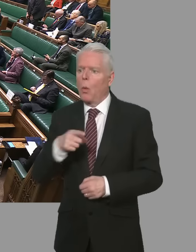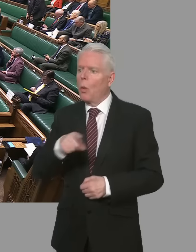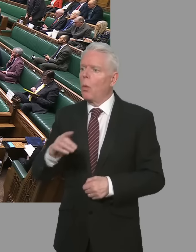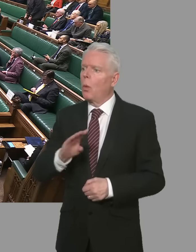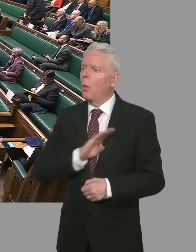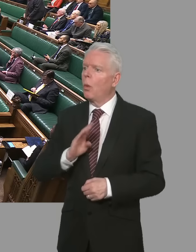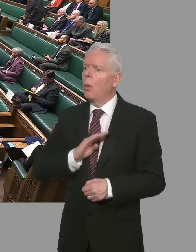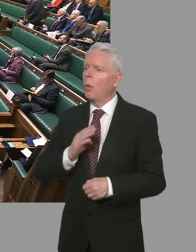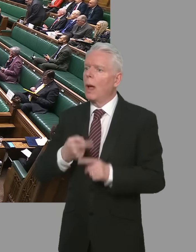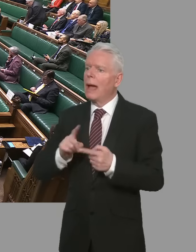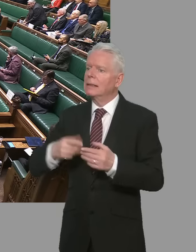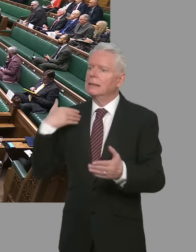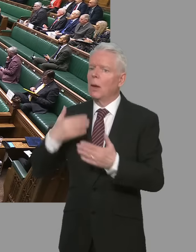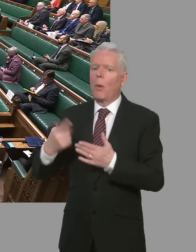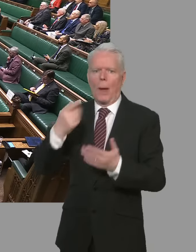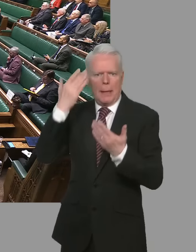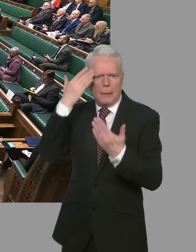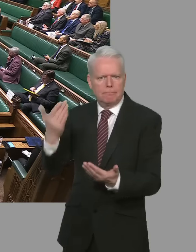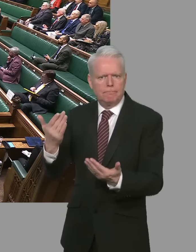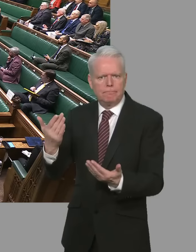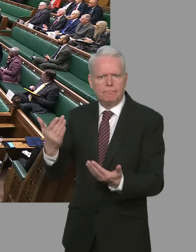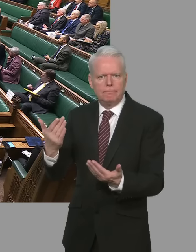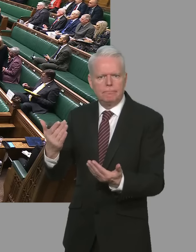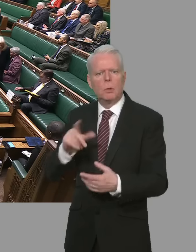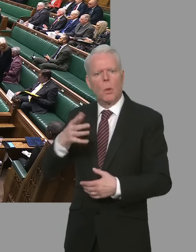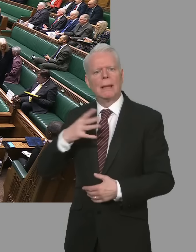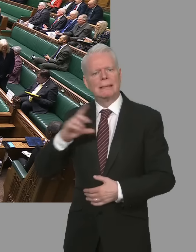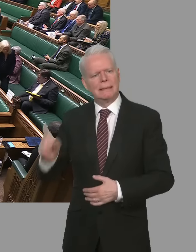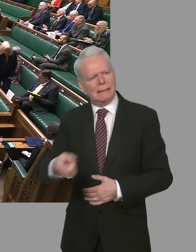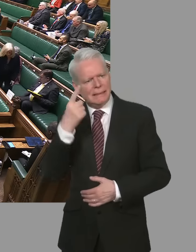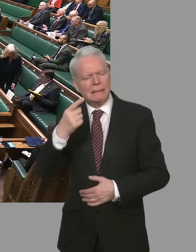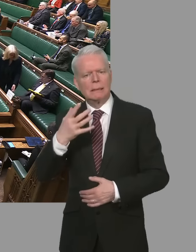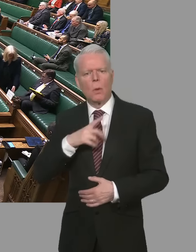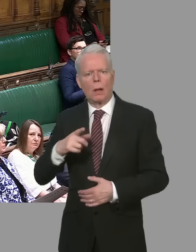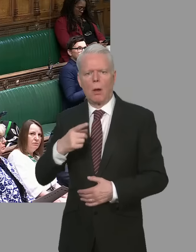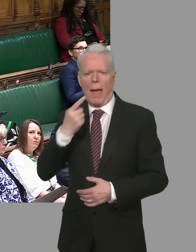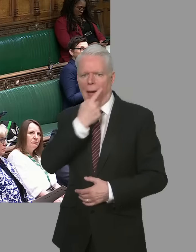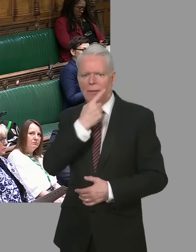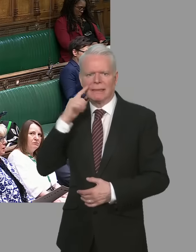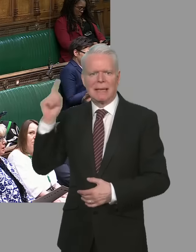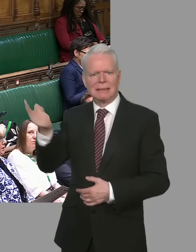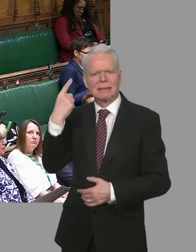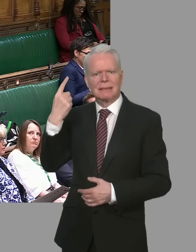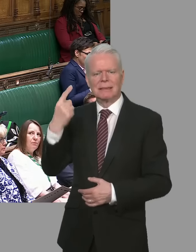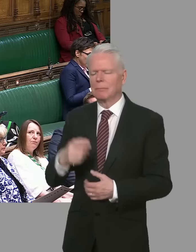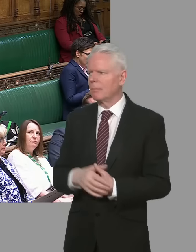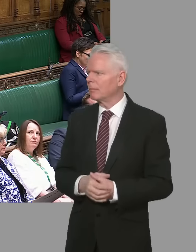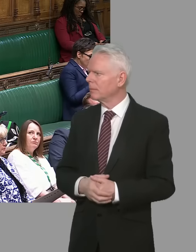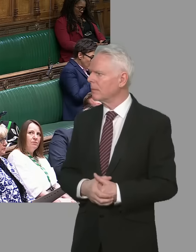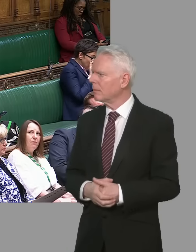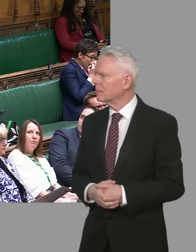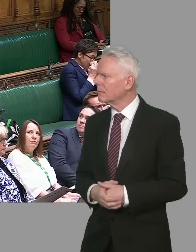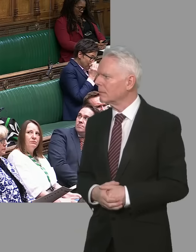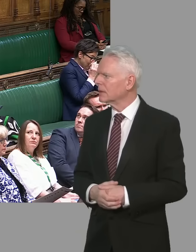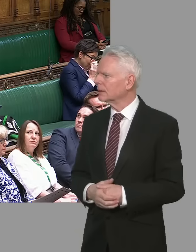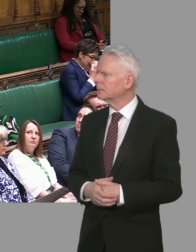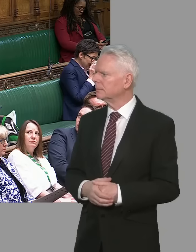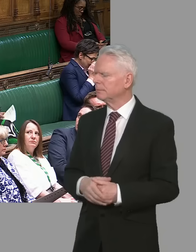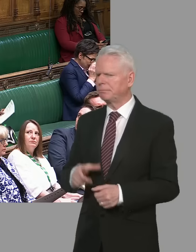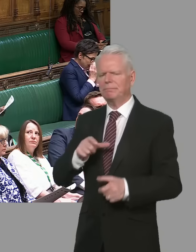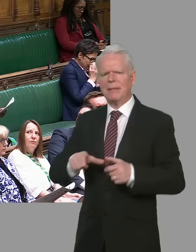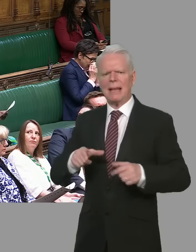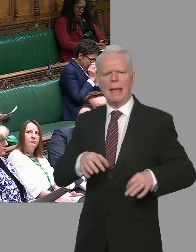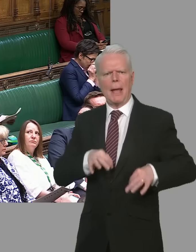in Northern Ireland is our outrageous and distressing levels of violence against women and girls in the echo of menace and